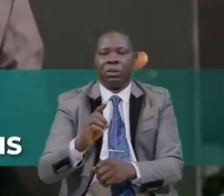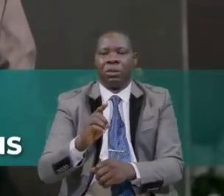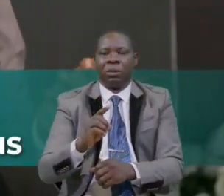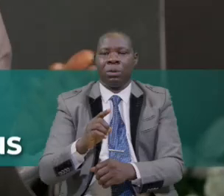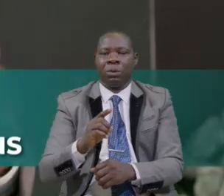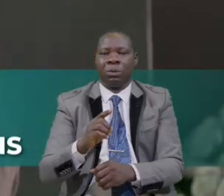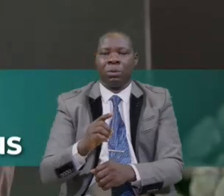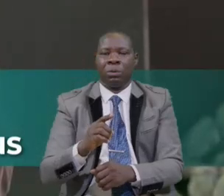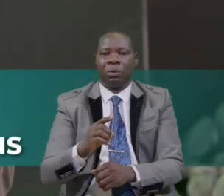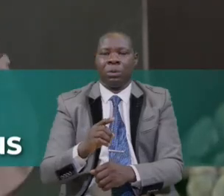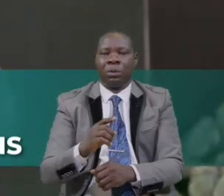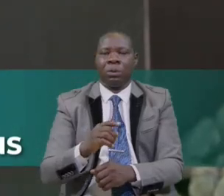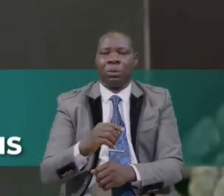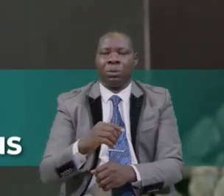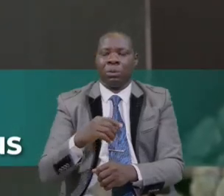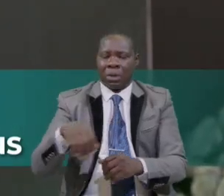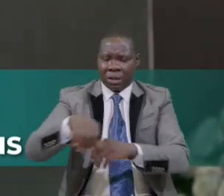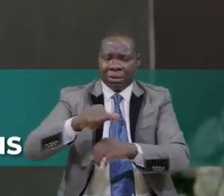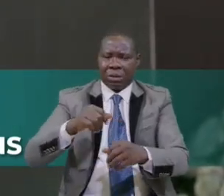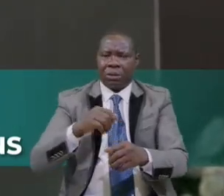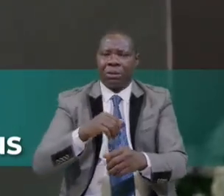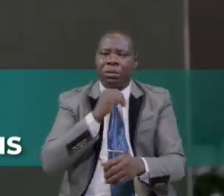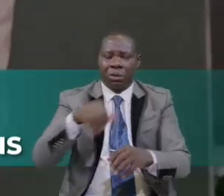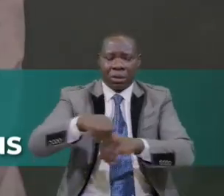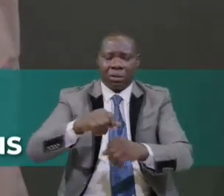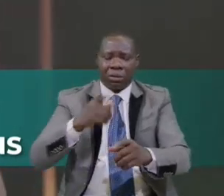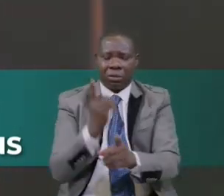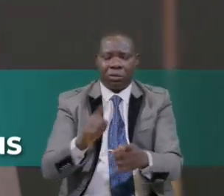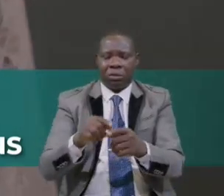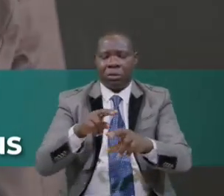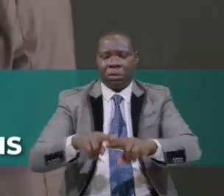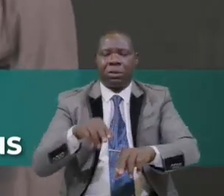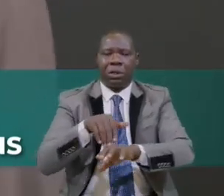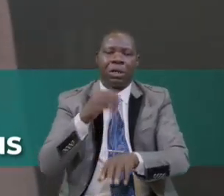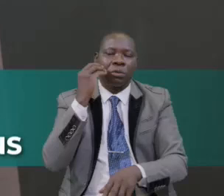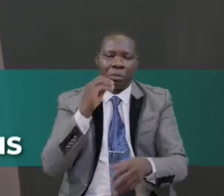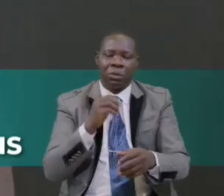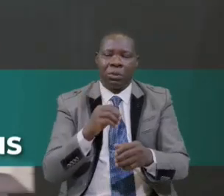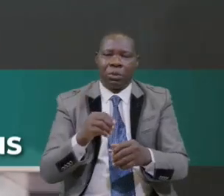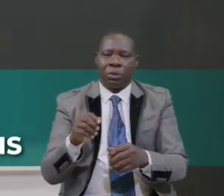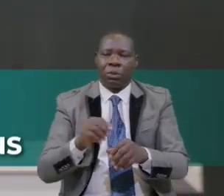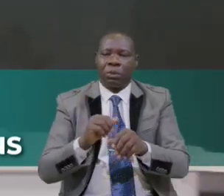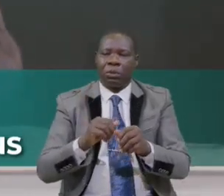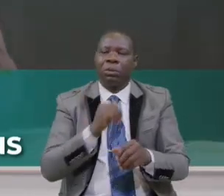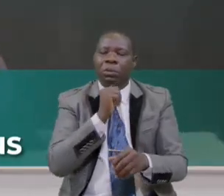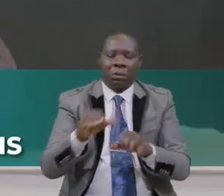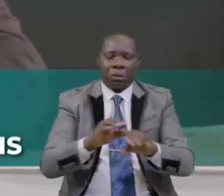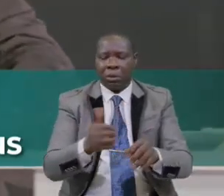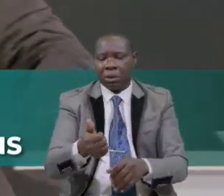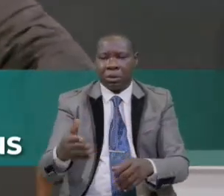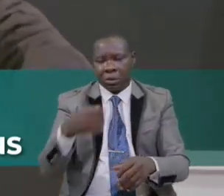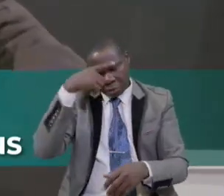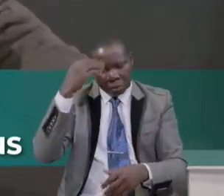at home to do something. You know, some people, those who are bold enough